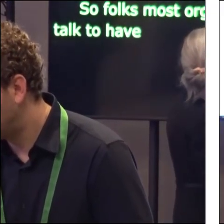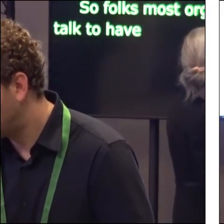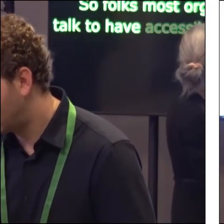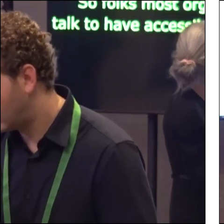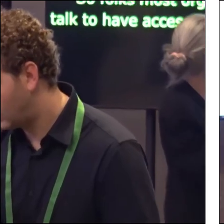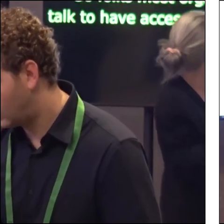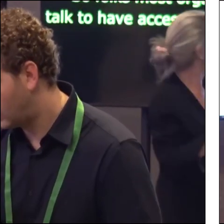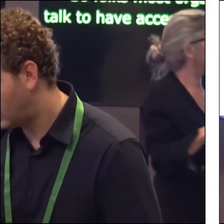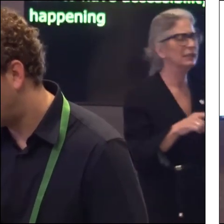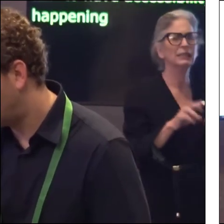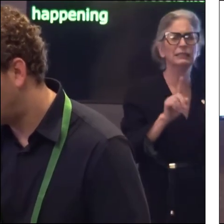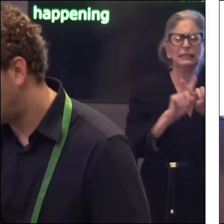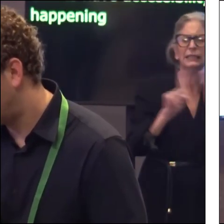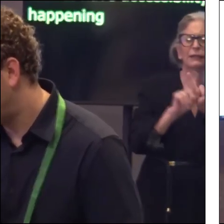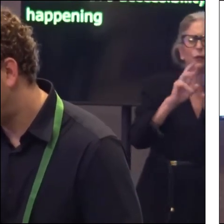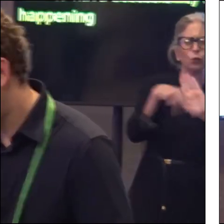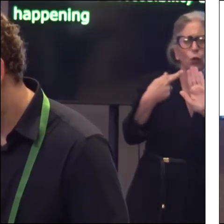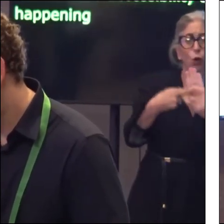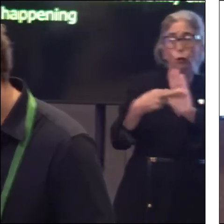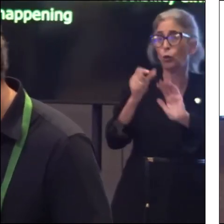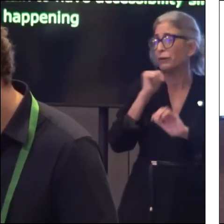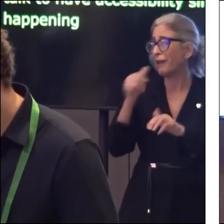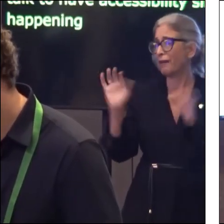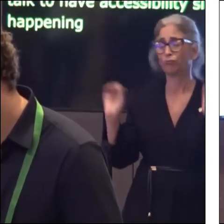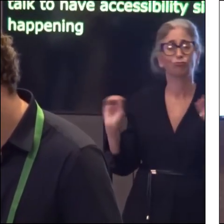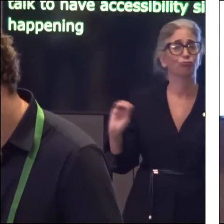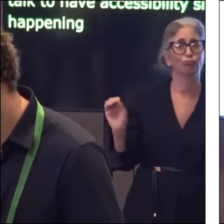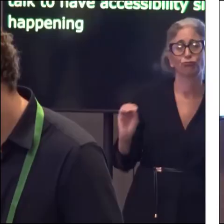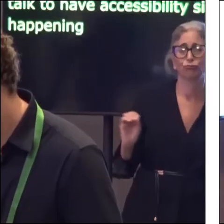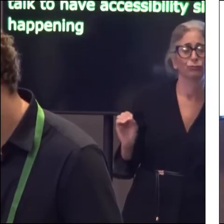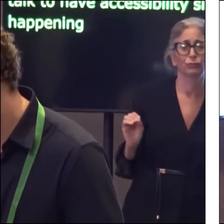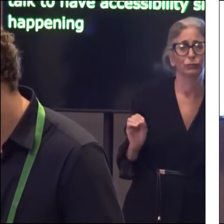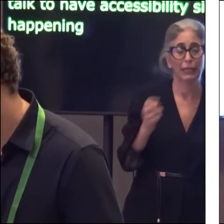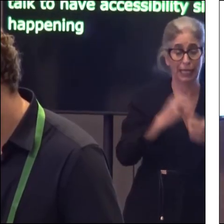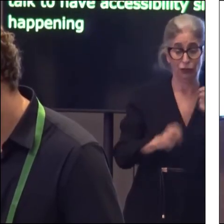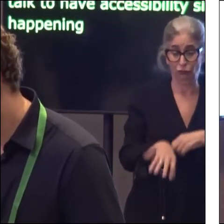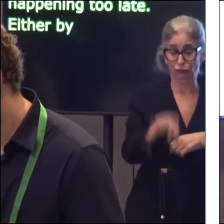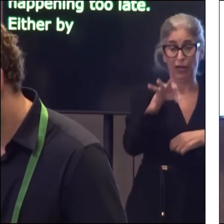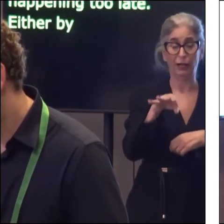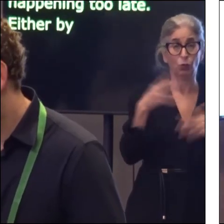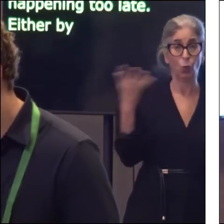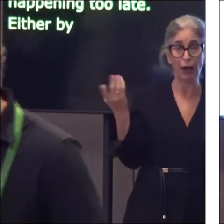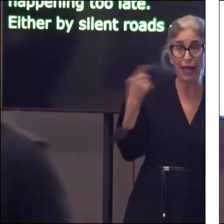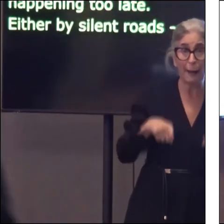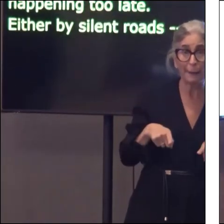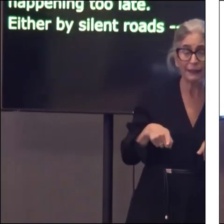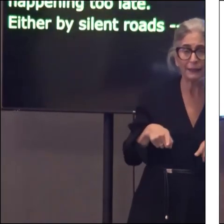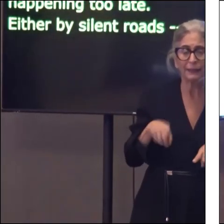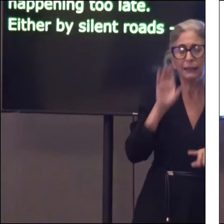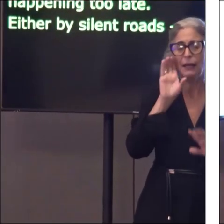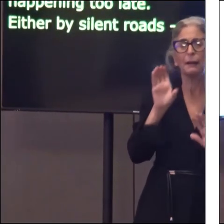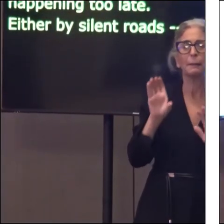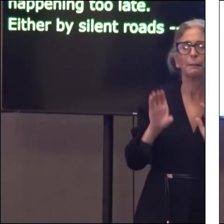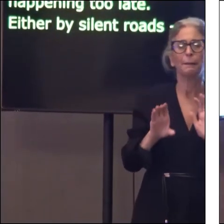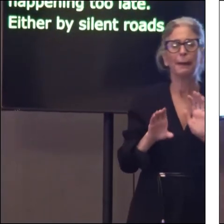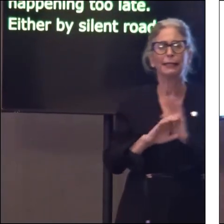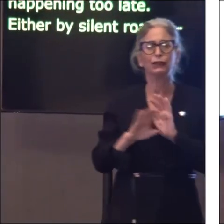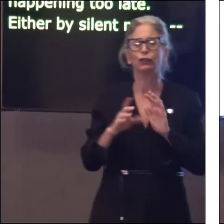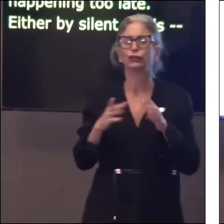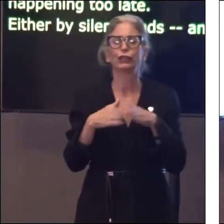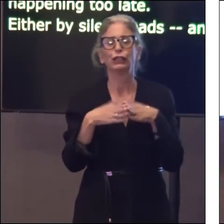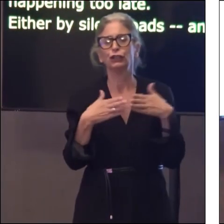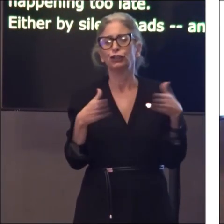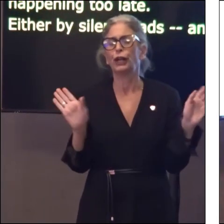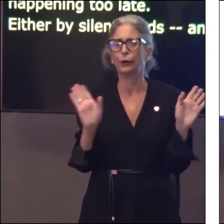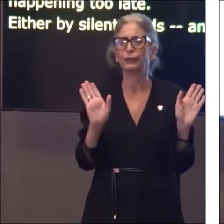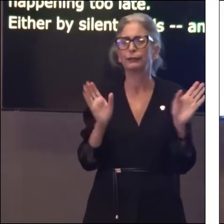siloed roles and often not at all. When issues are found, the fixes are lost in generic